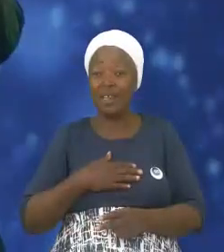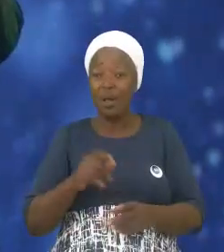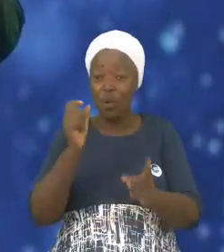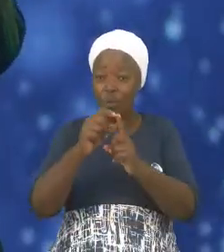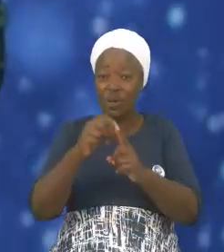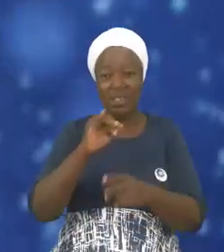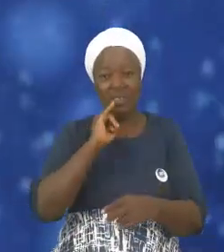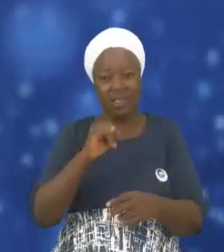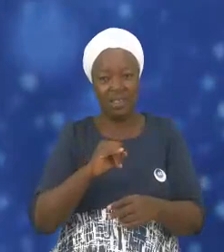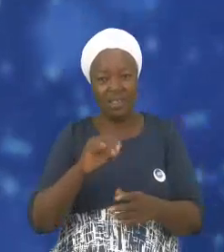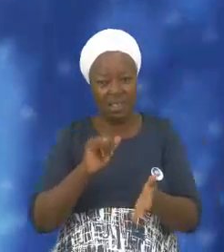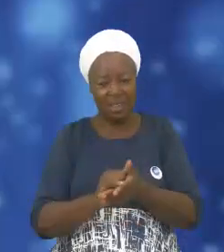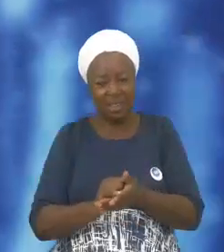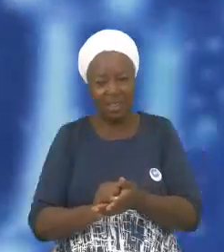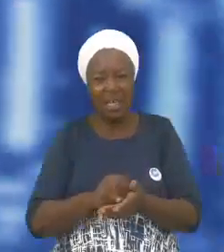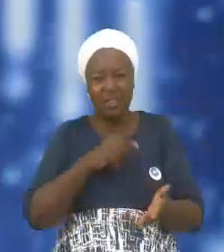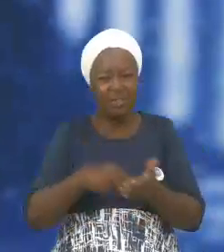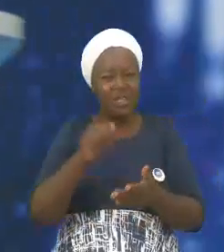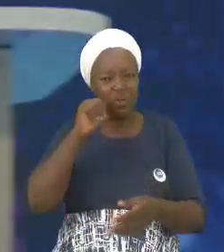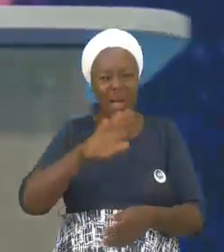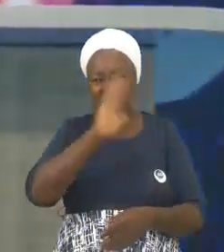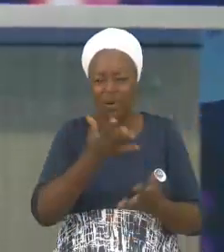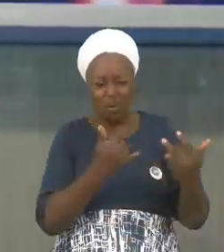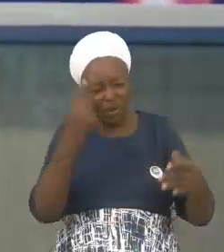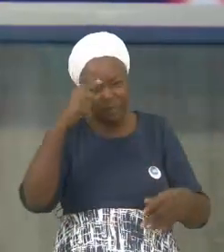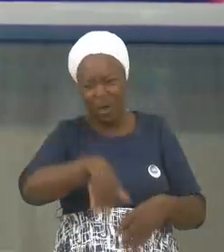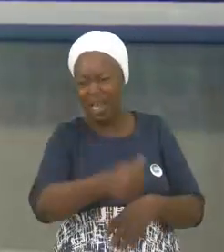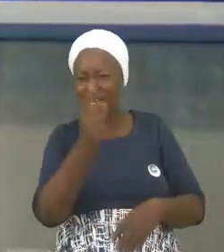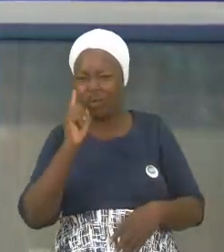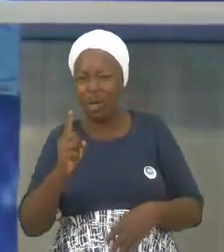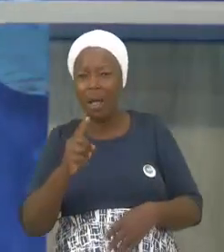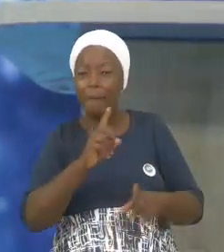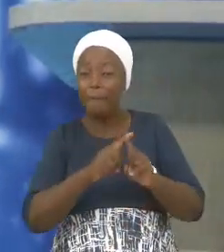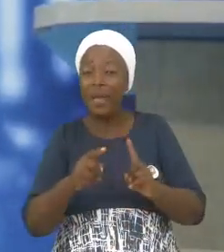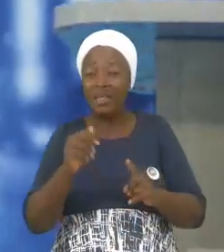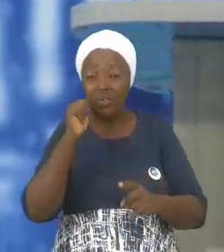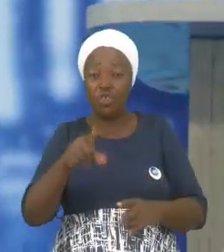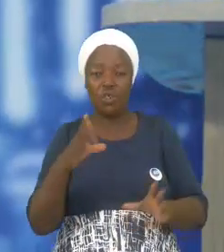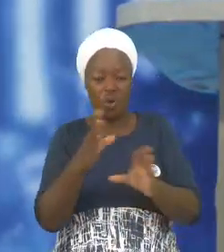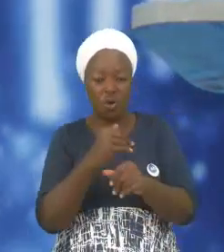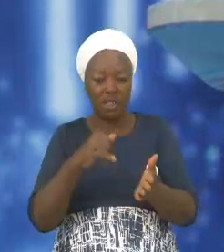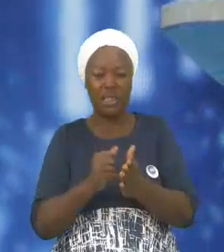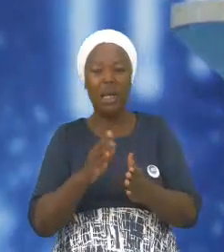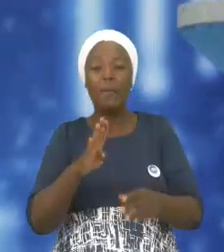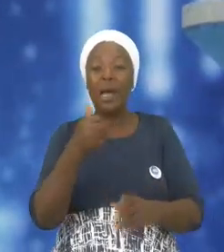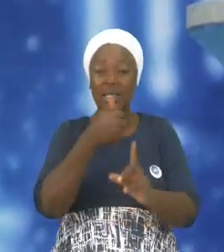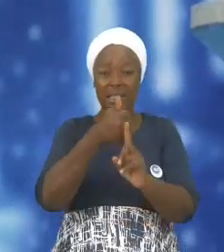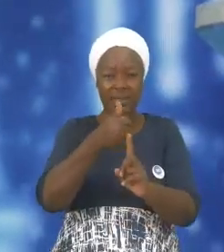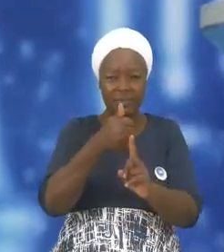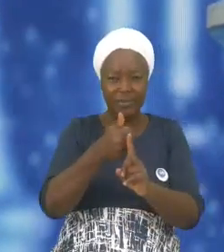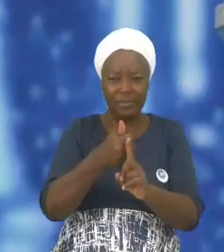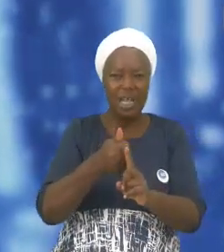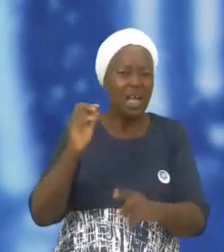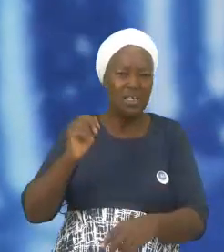anybody. She got it by herself. She had not heard